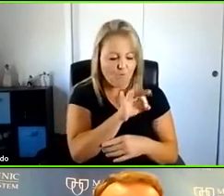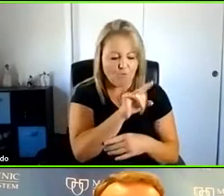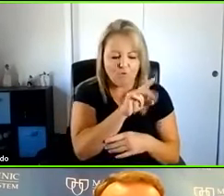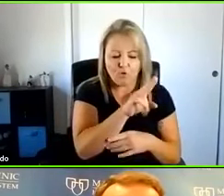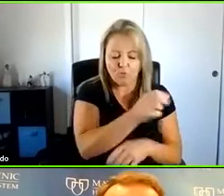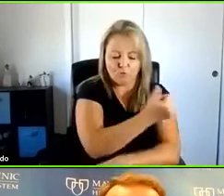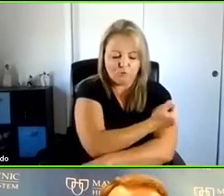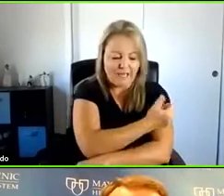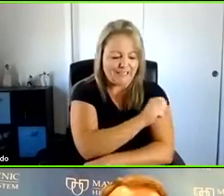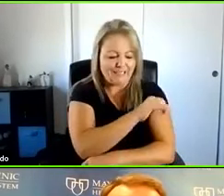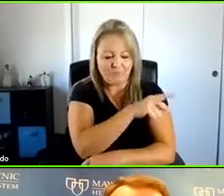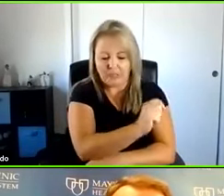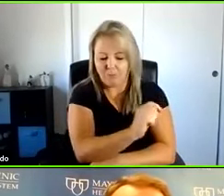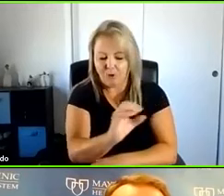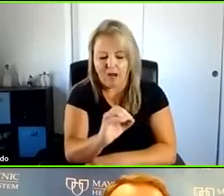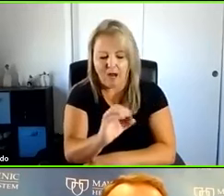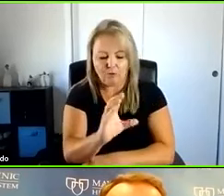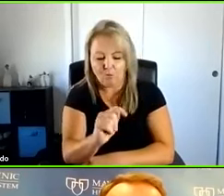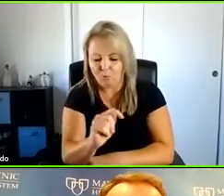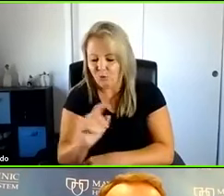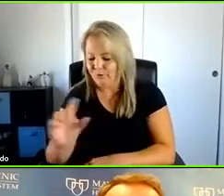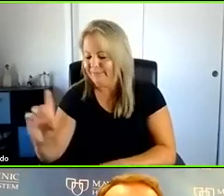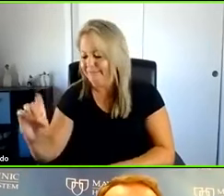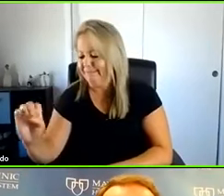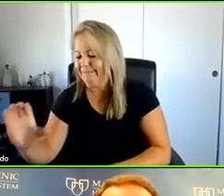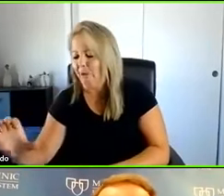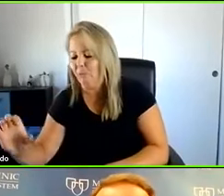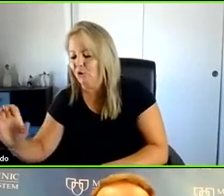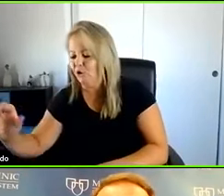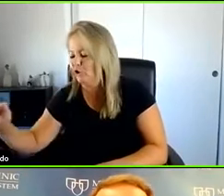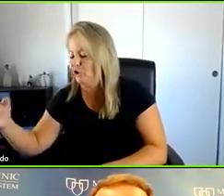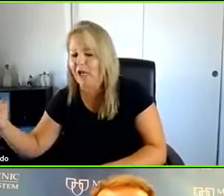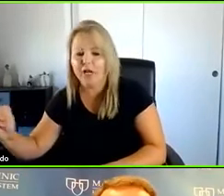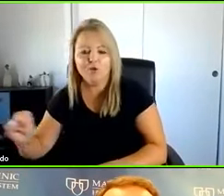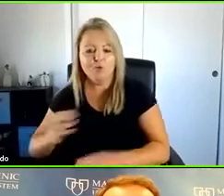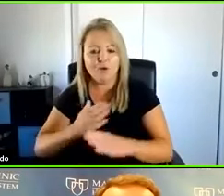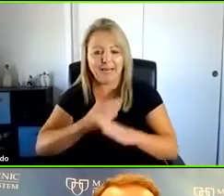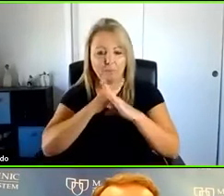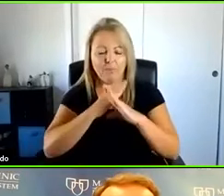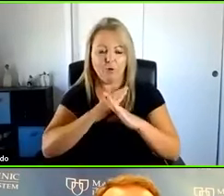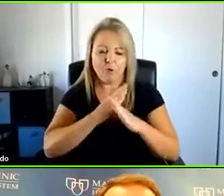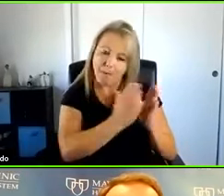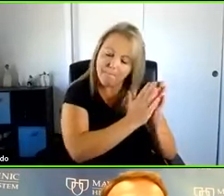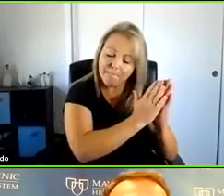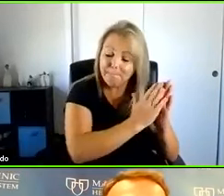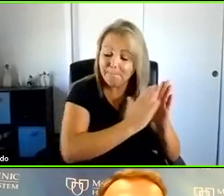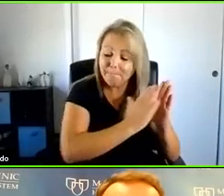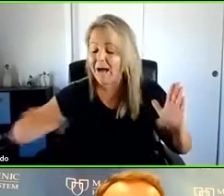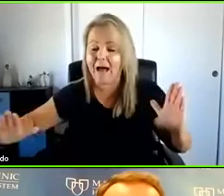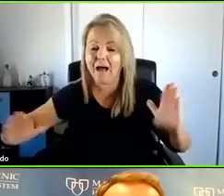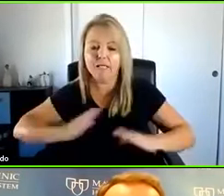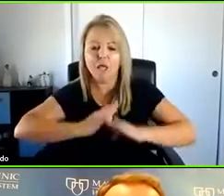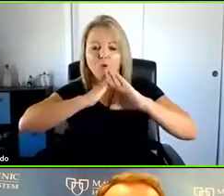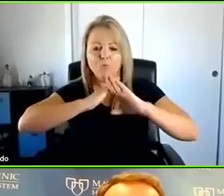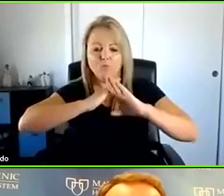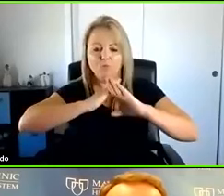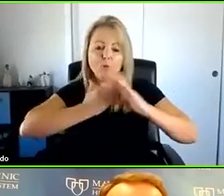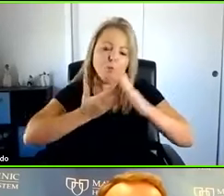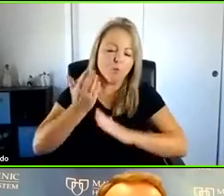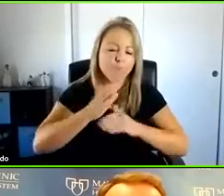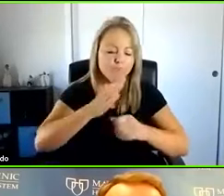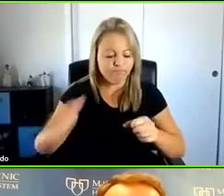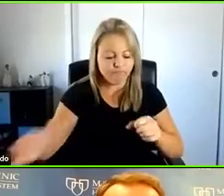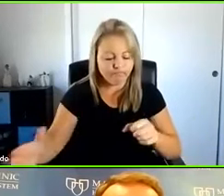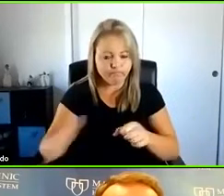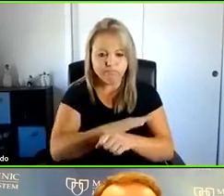or October or December or January, your immunity lasts through the whole season. So there's really no reason to wait